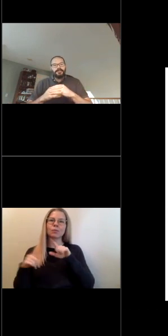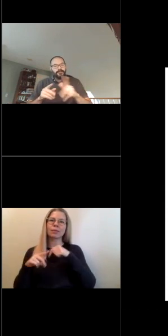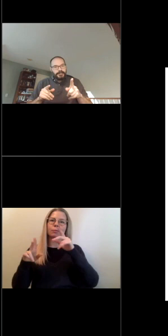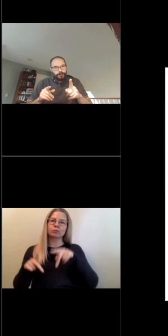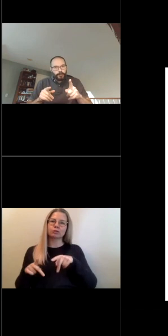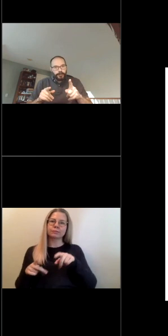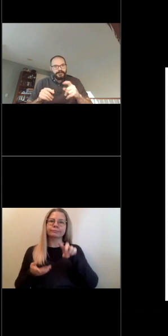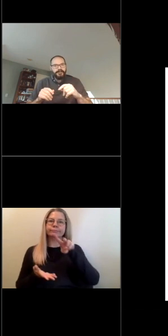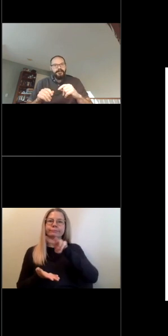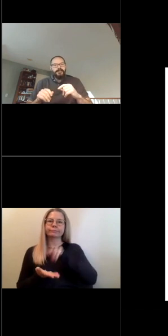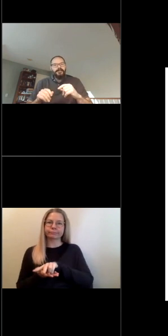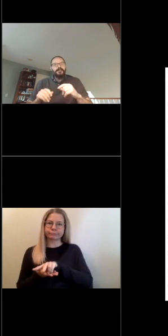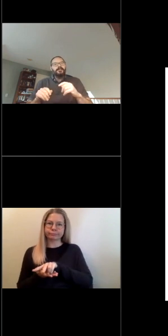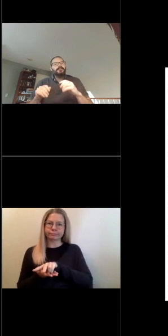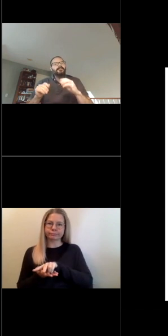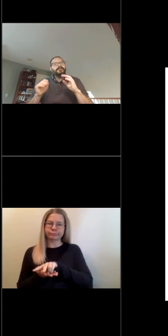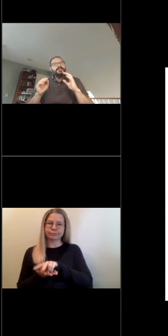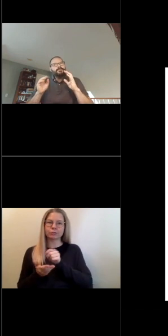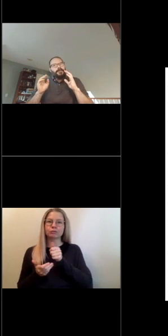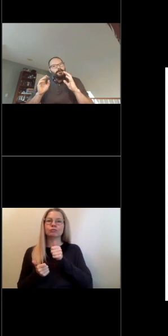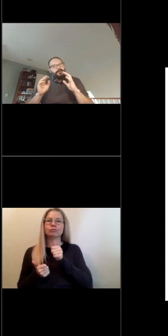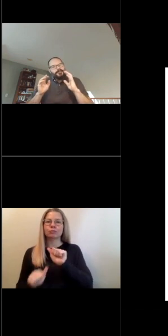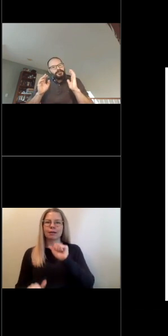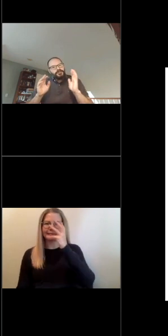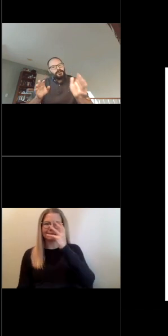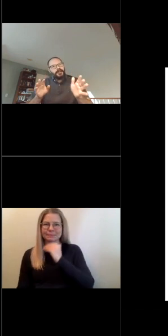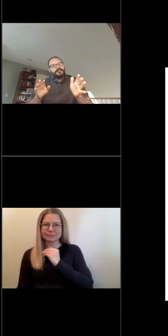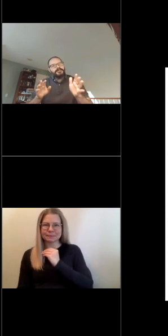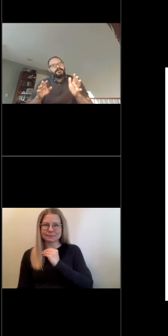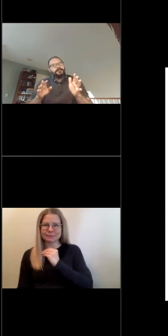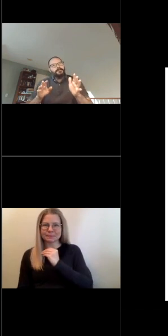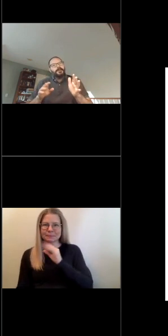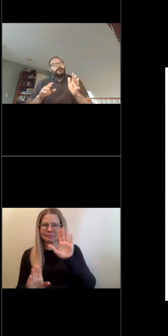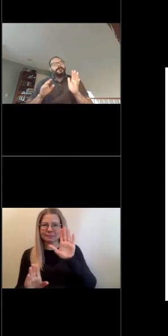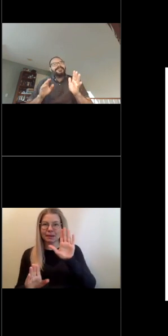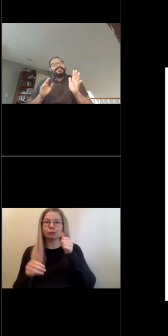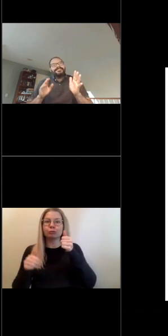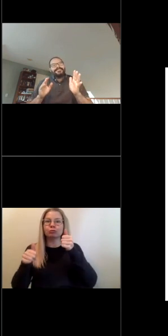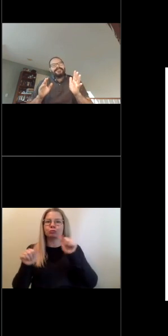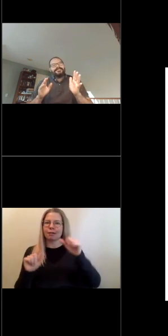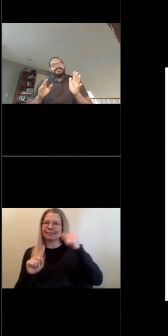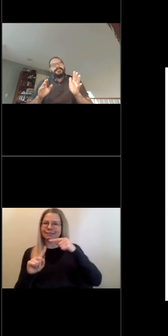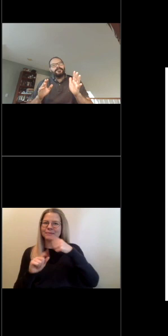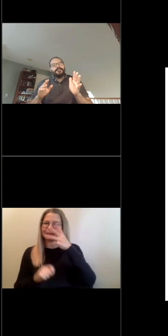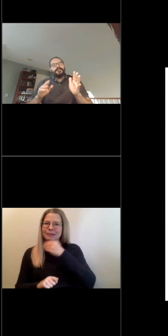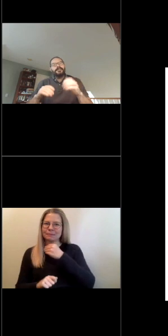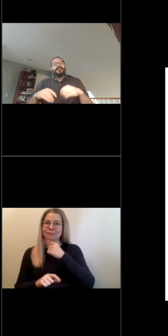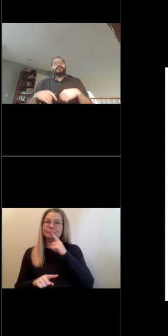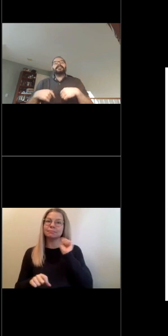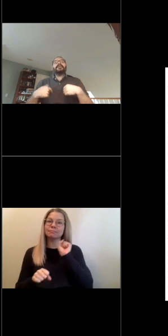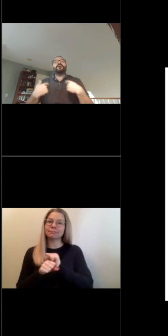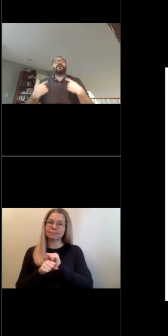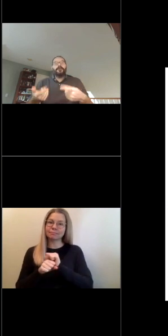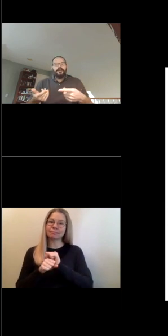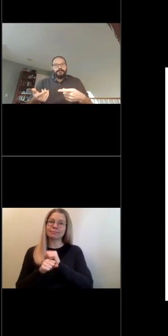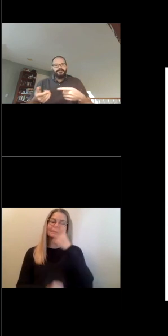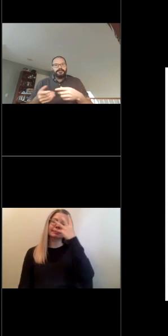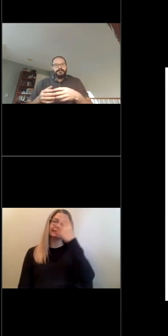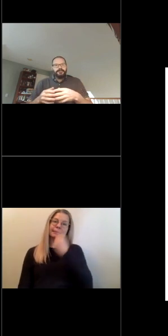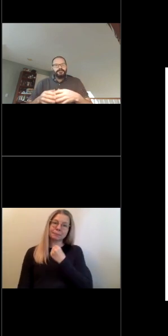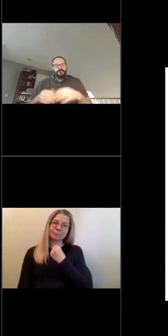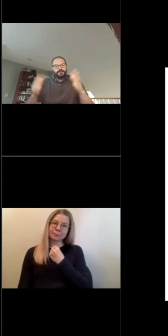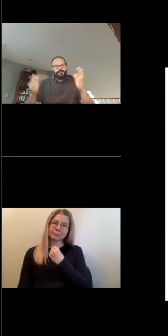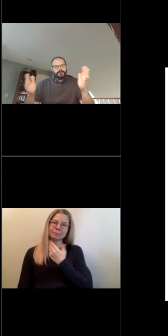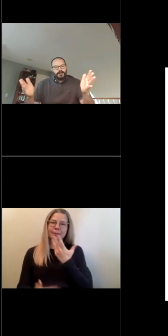sleep. Now, key point, this is when the person is trying to sleep, but it isn't necessarily that they are able